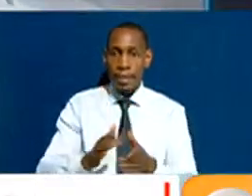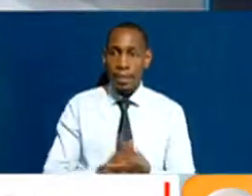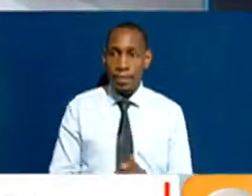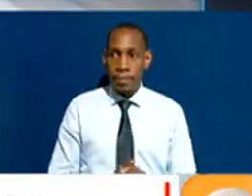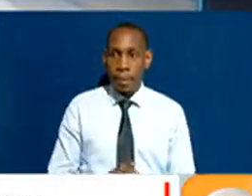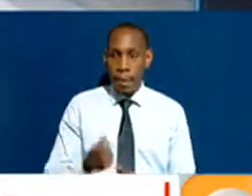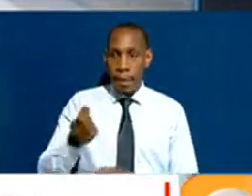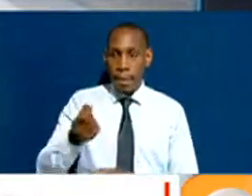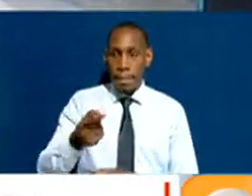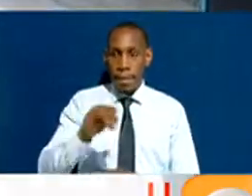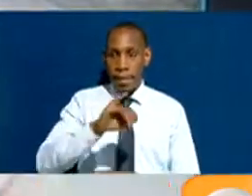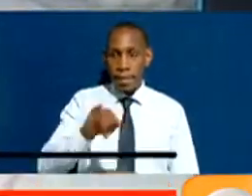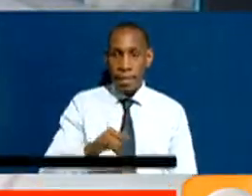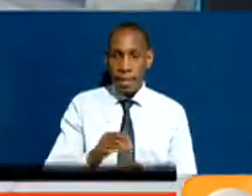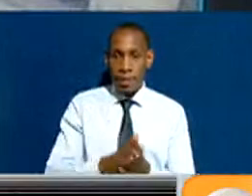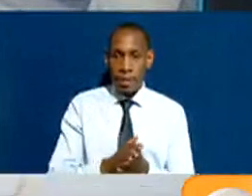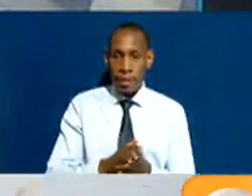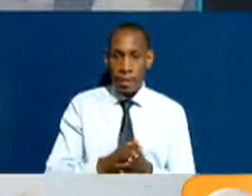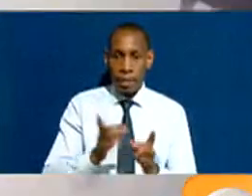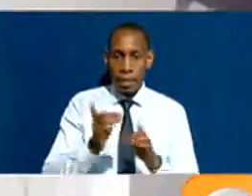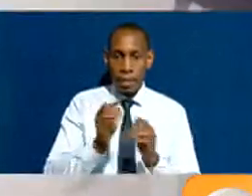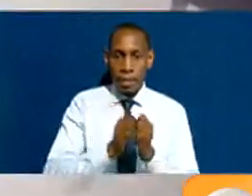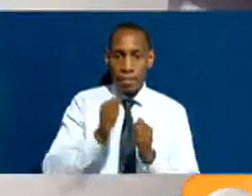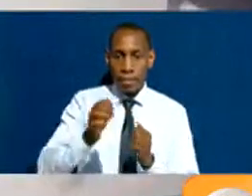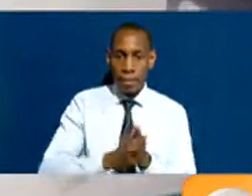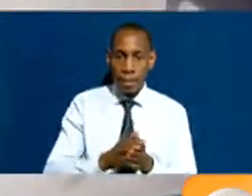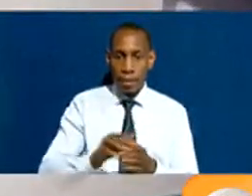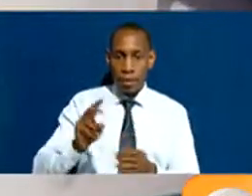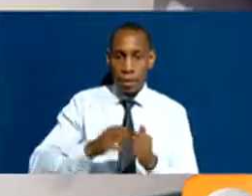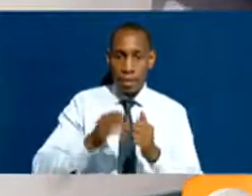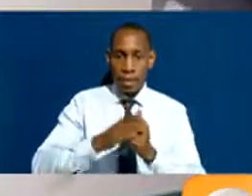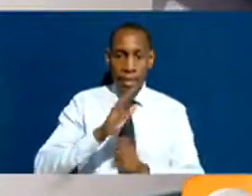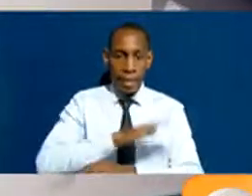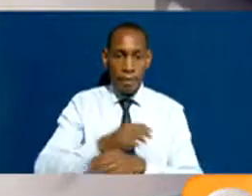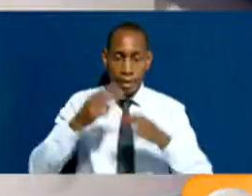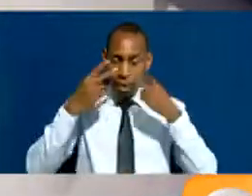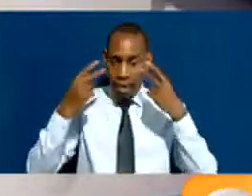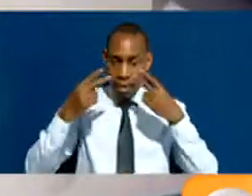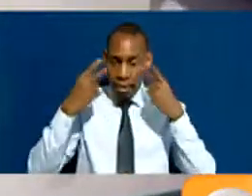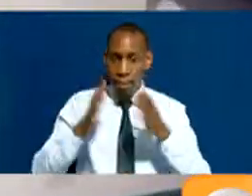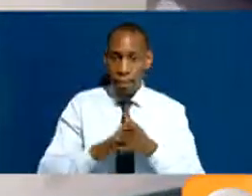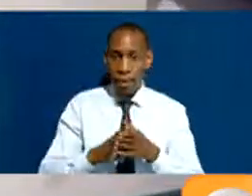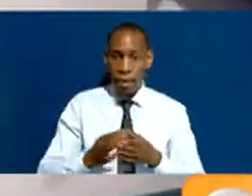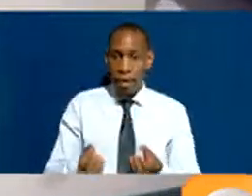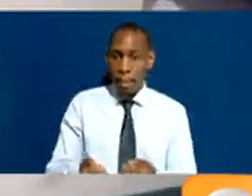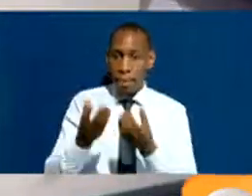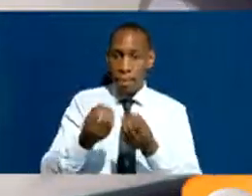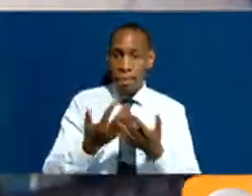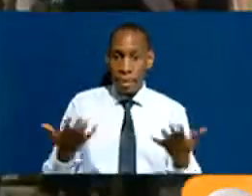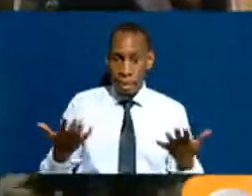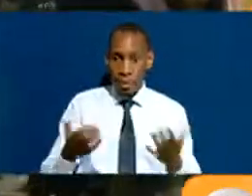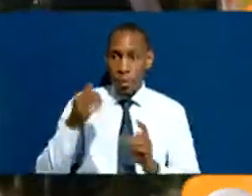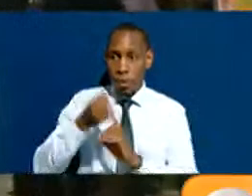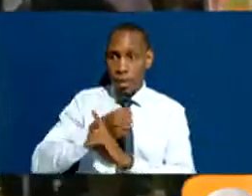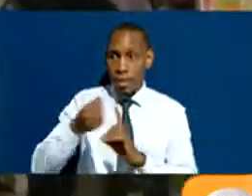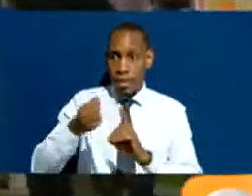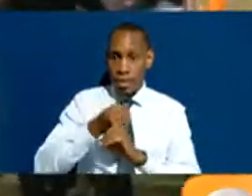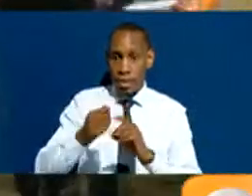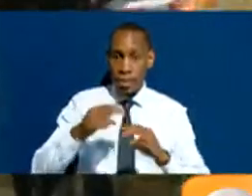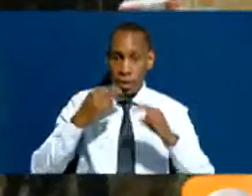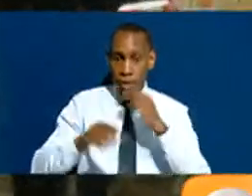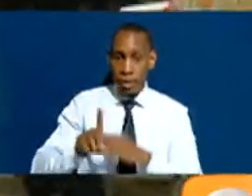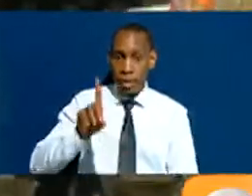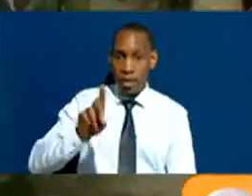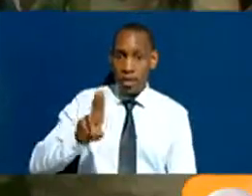On January 15, 2019, in the afternoon, Al-Shabaab militia armed with explosives and weapons attacked the Dusit